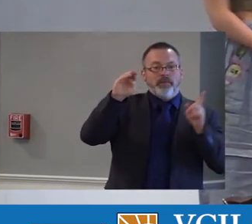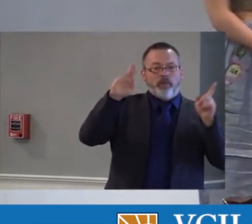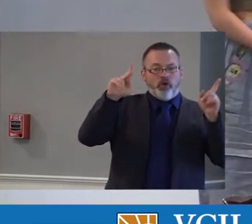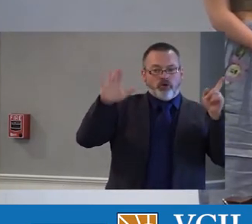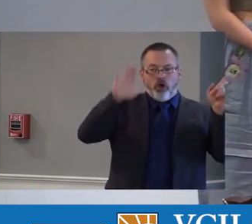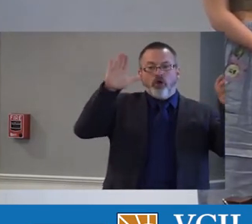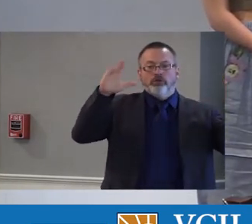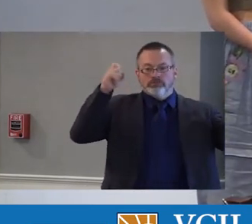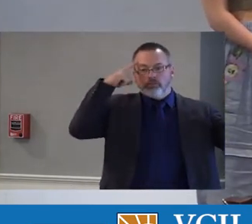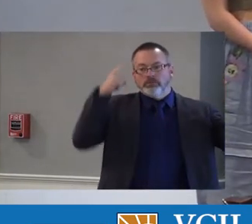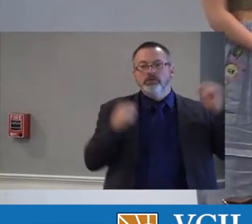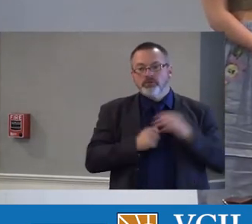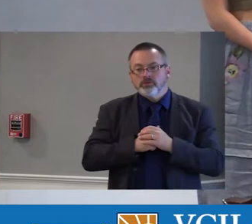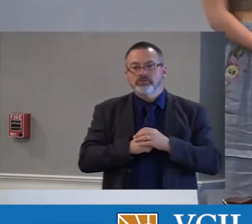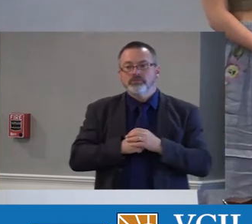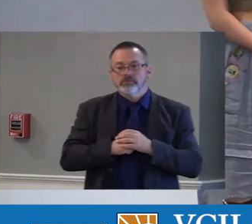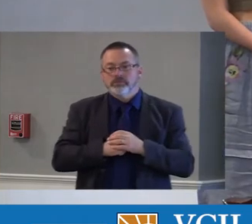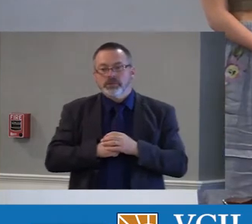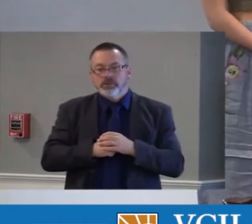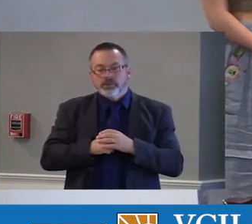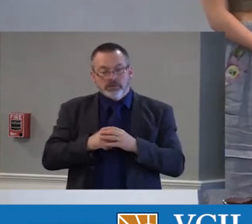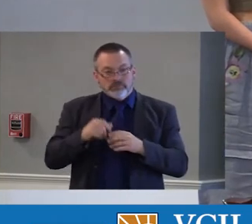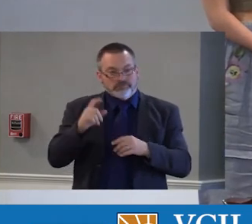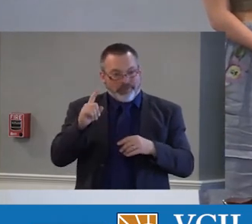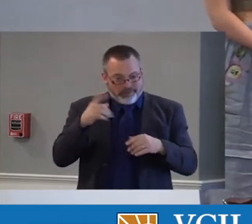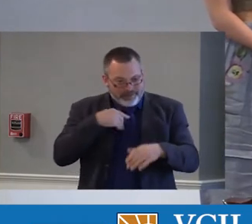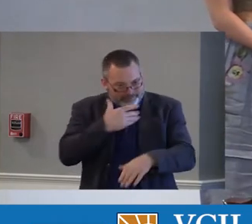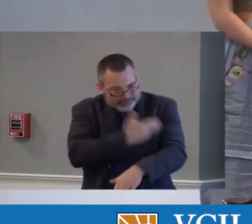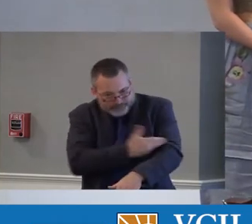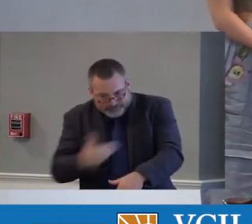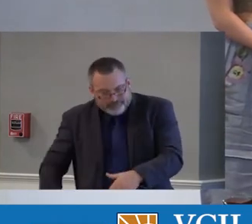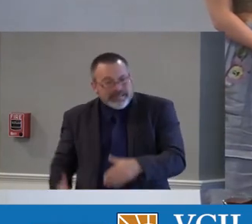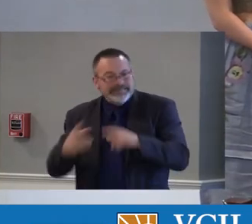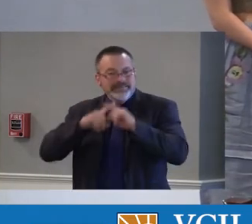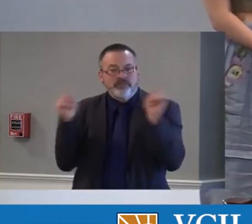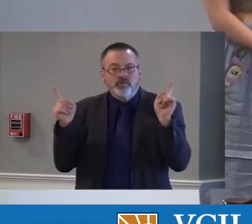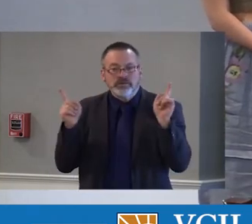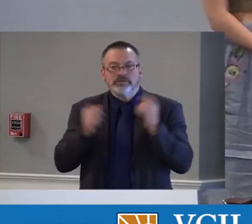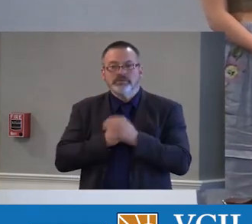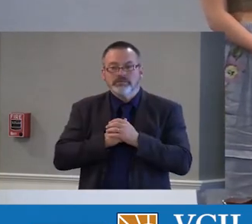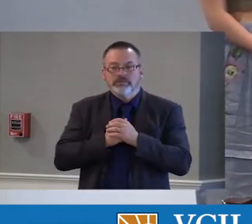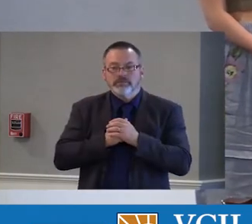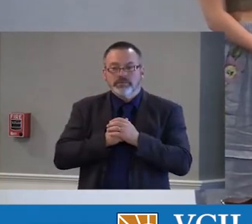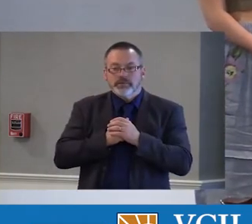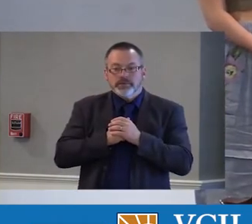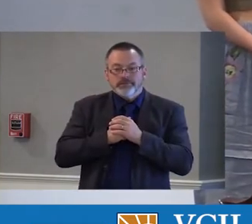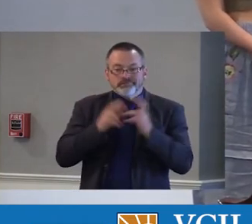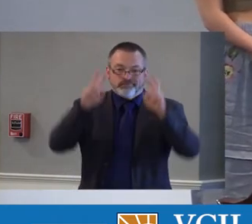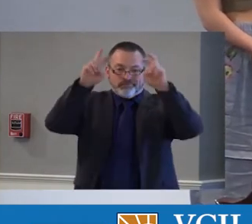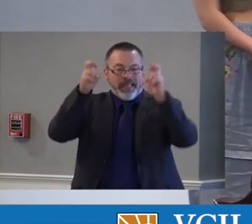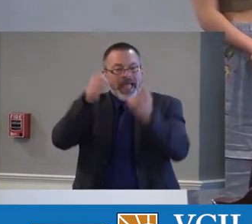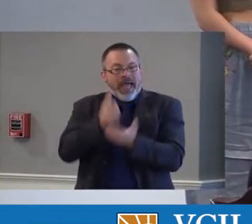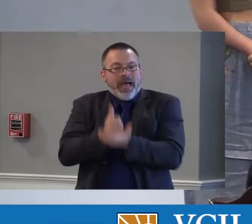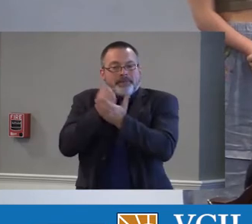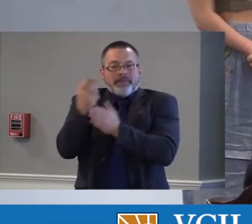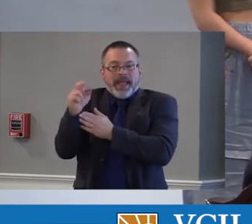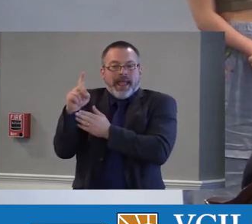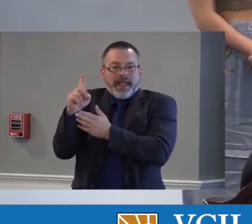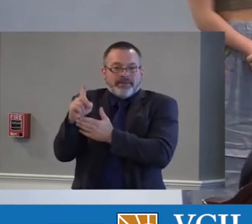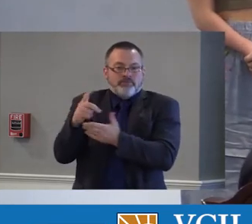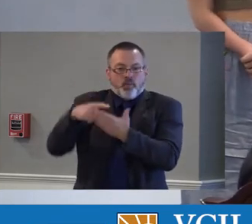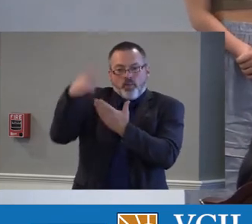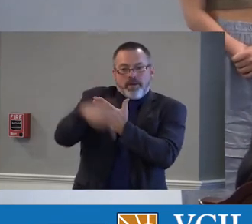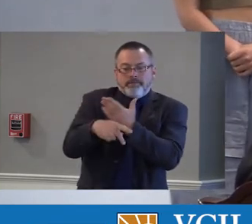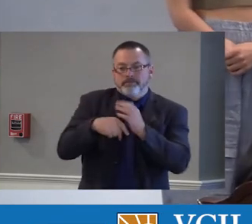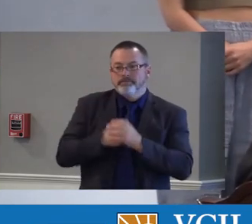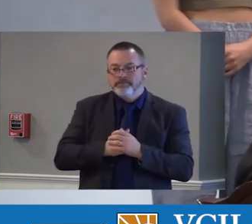limb differences as a youth leader through Helping Hands Foundation, a group she has belonged to and worked with since